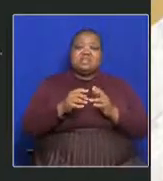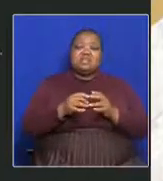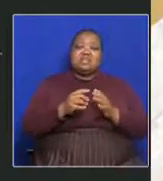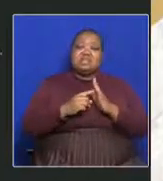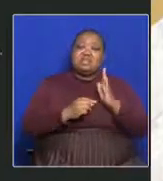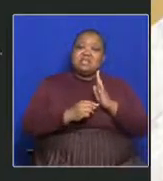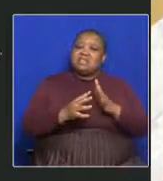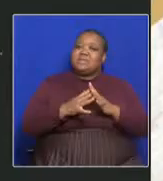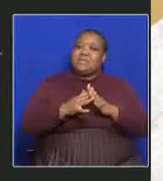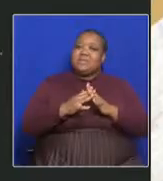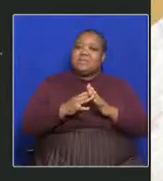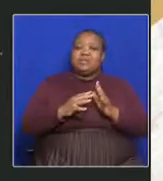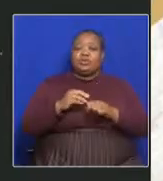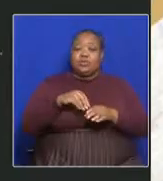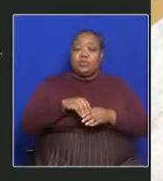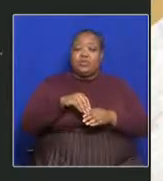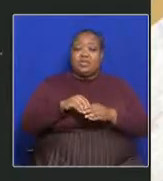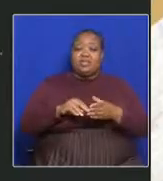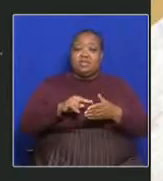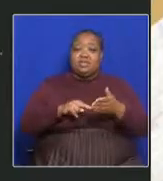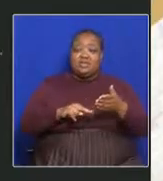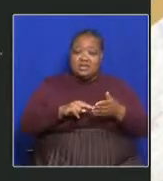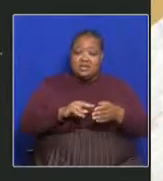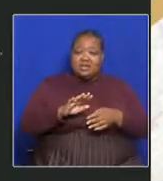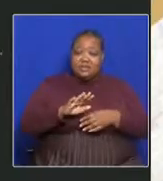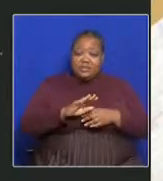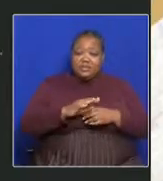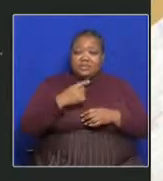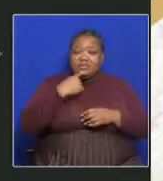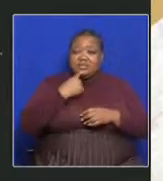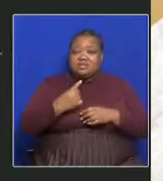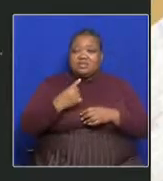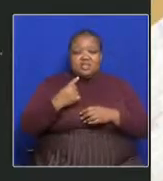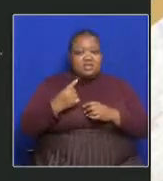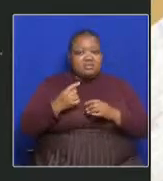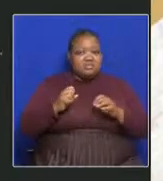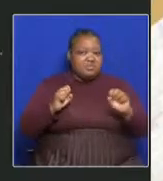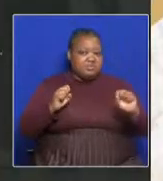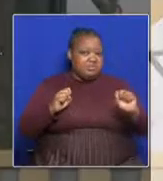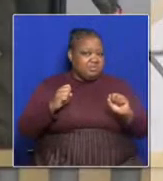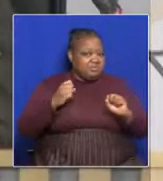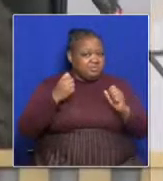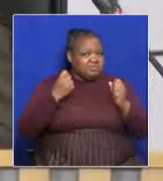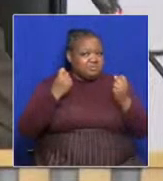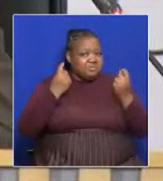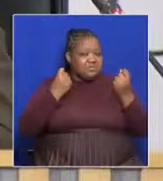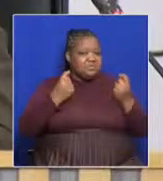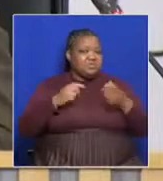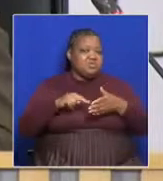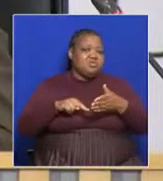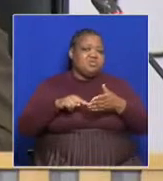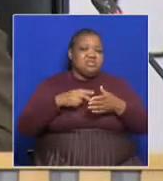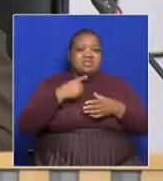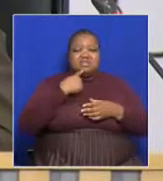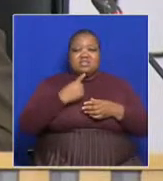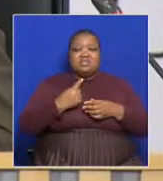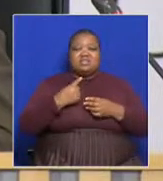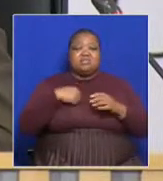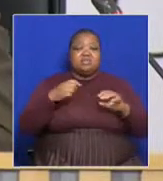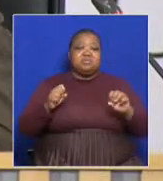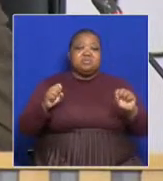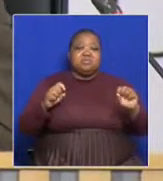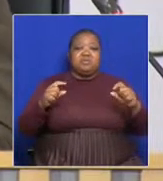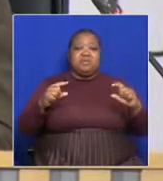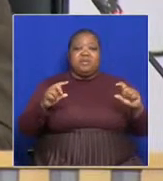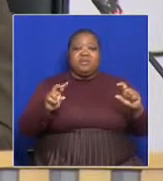context, what I'm saying makes sense. I'll leave it to the Commission. You can read it, and I'm saying it's my submission that paragraph 2 is supposed to